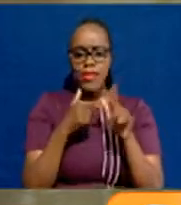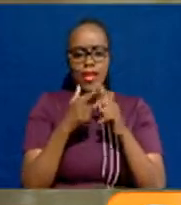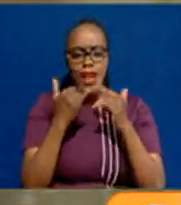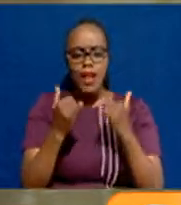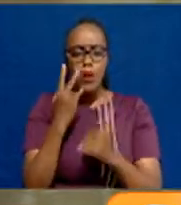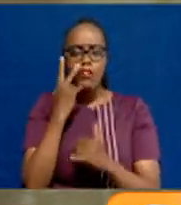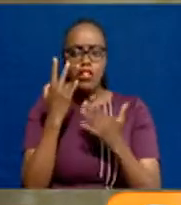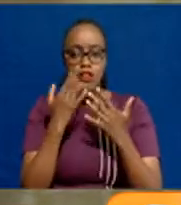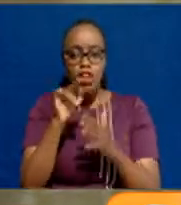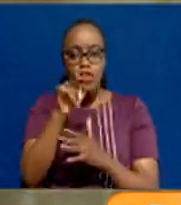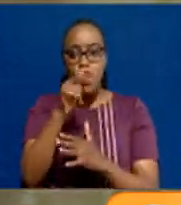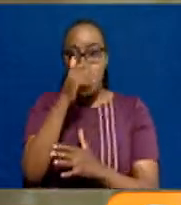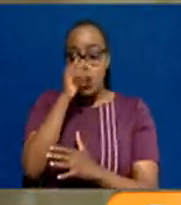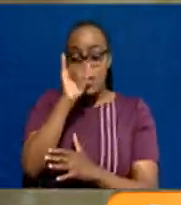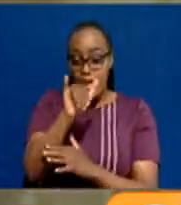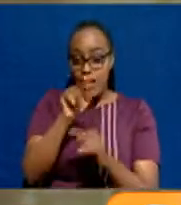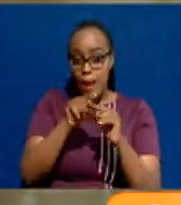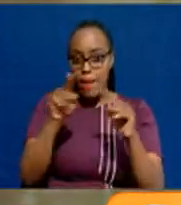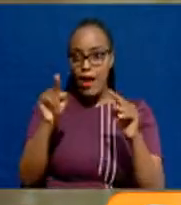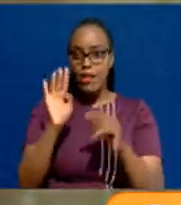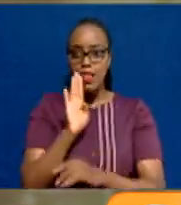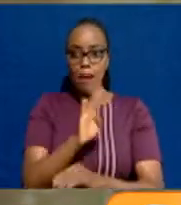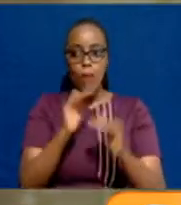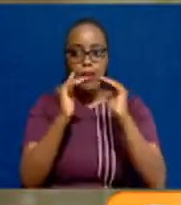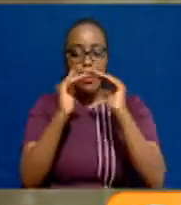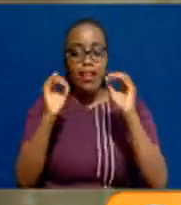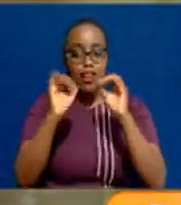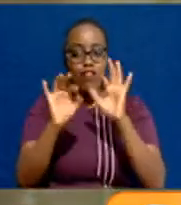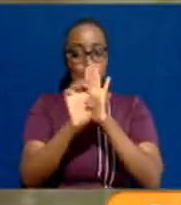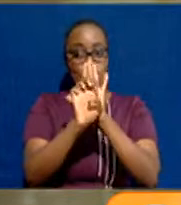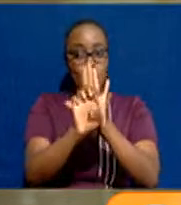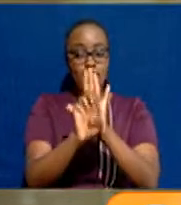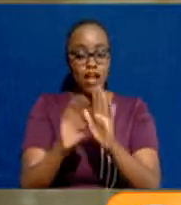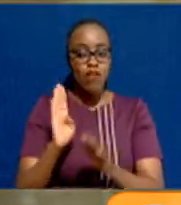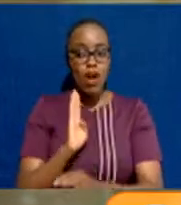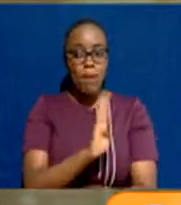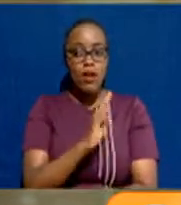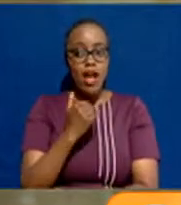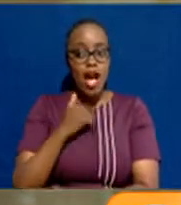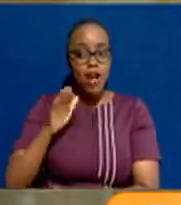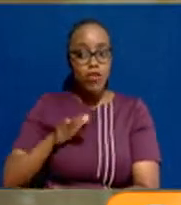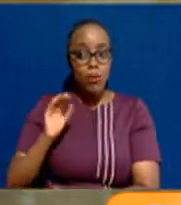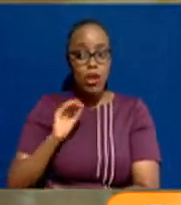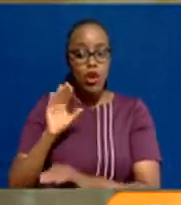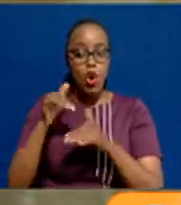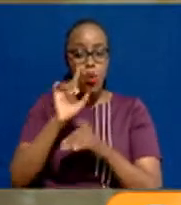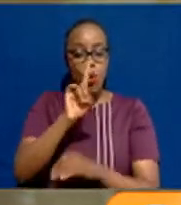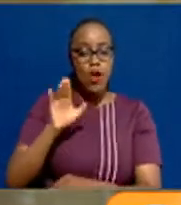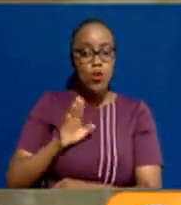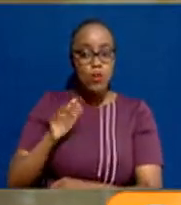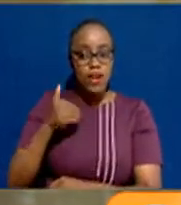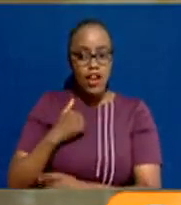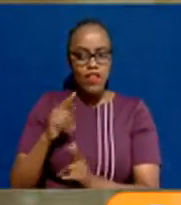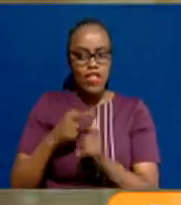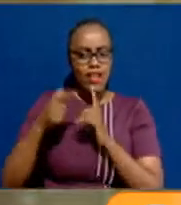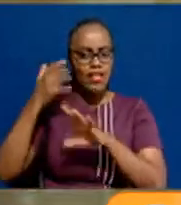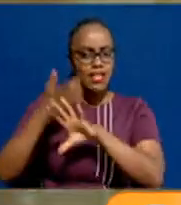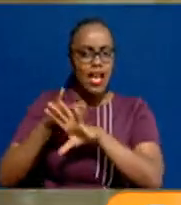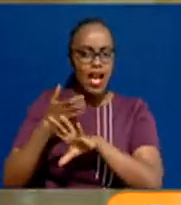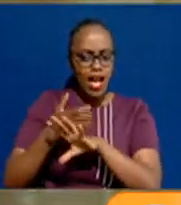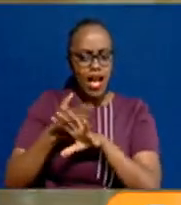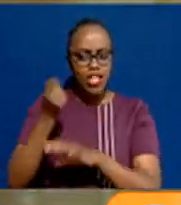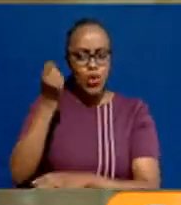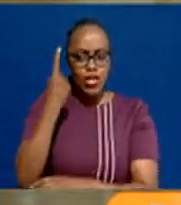have seen you wish for that, but at the board, if, example, your board doesn't have no woman or has one woman in that, it's so hard for them to